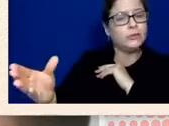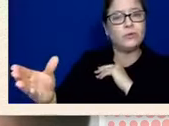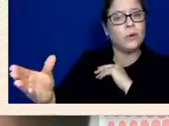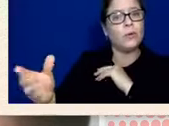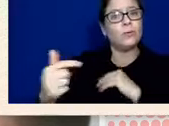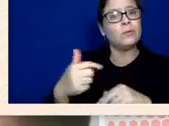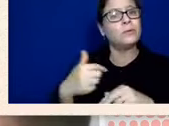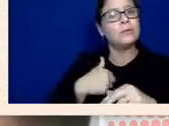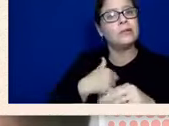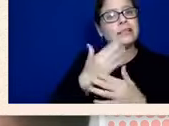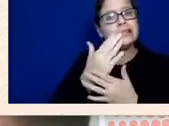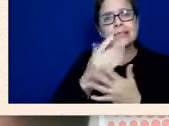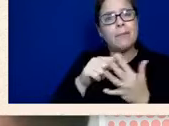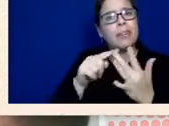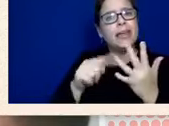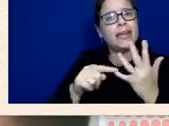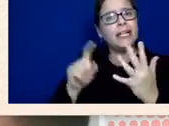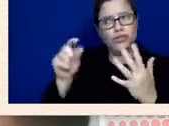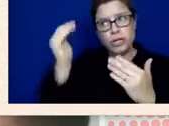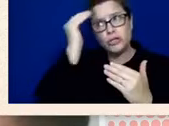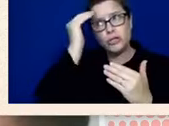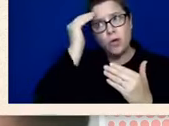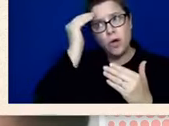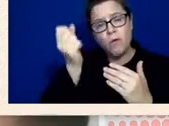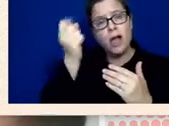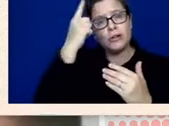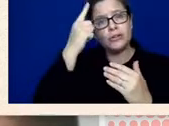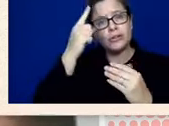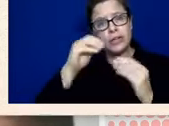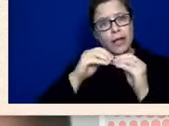there's certain things that you need to know to understand about your brother,